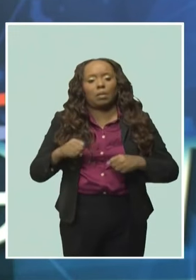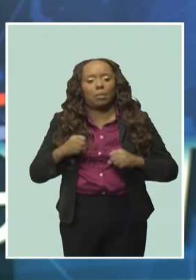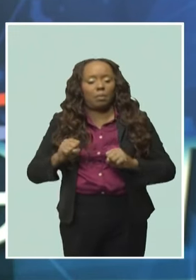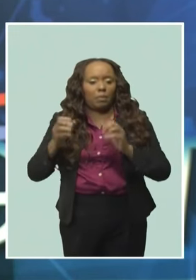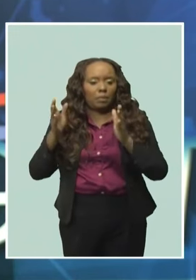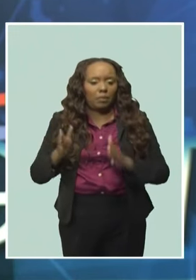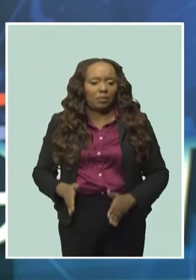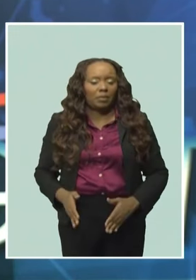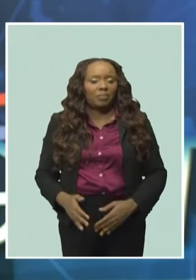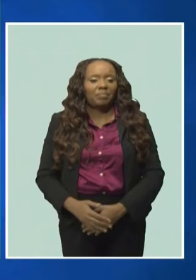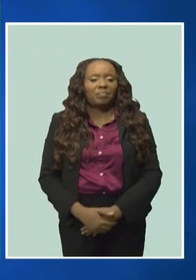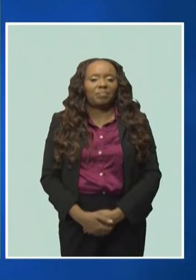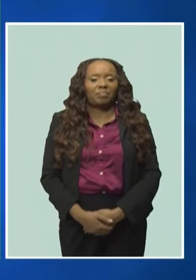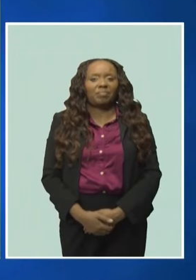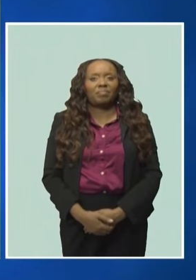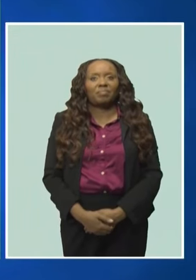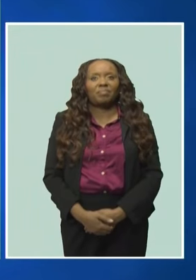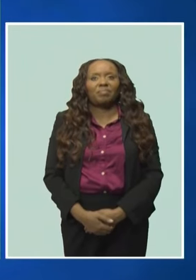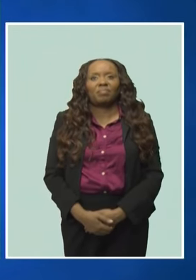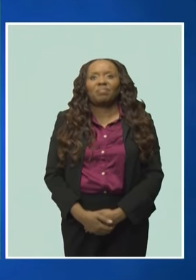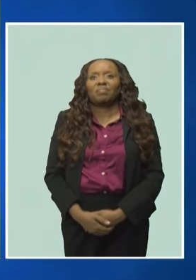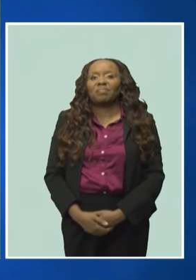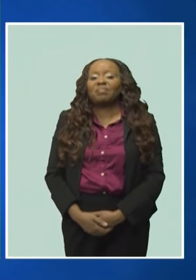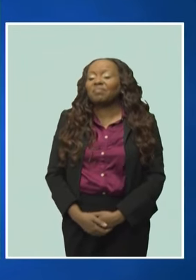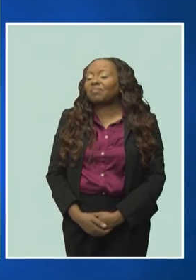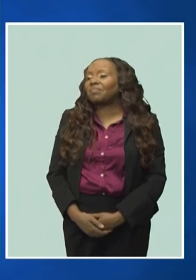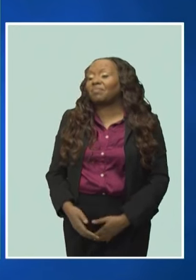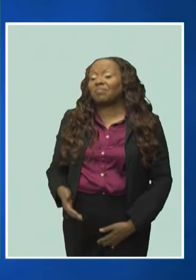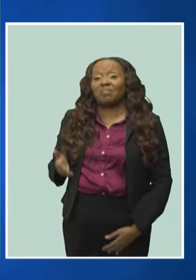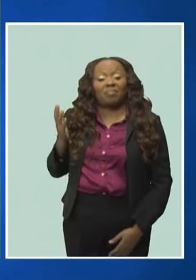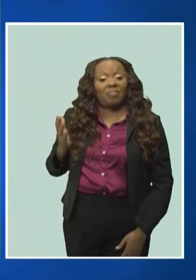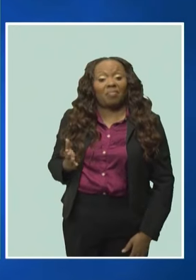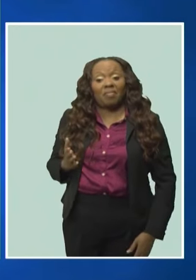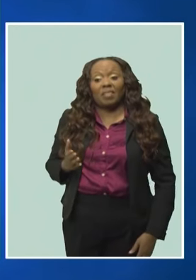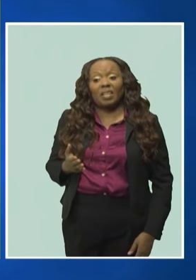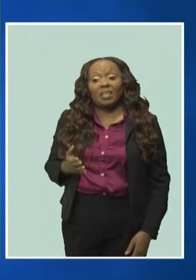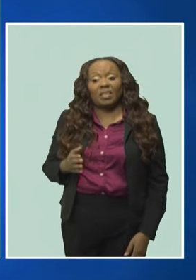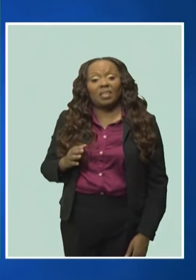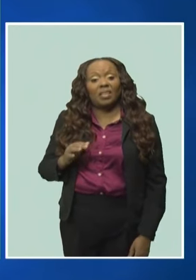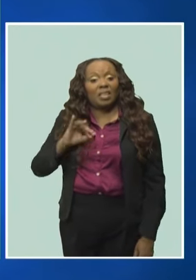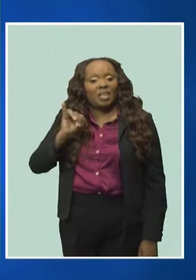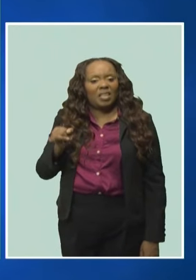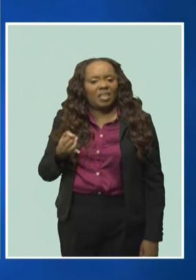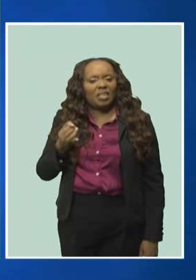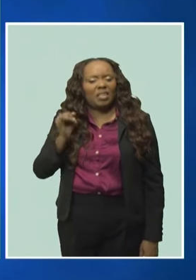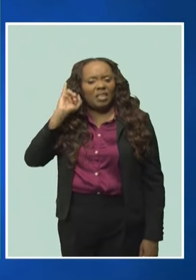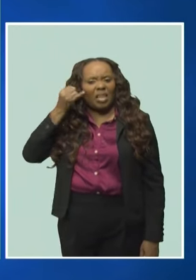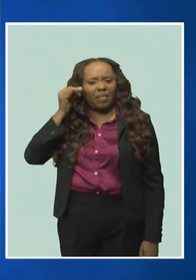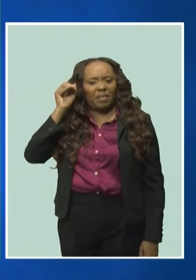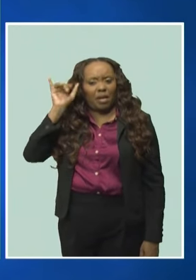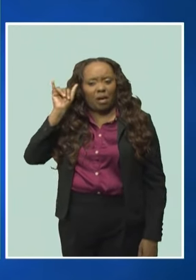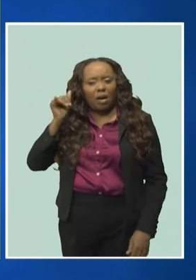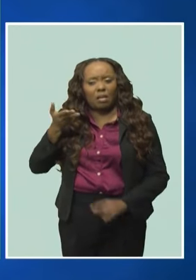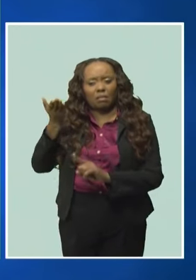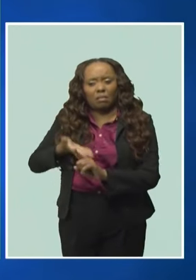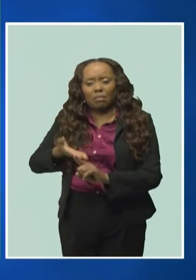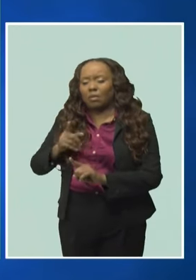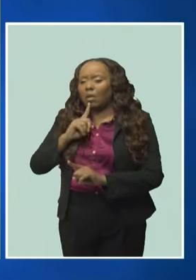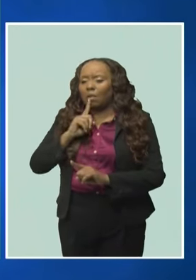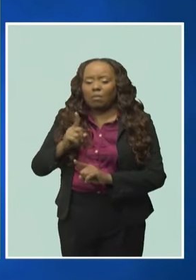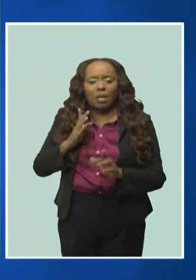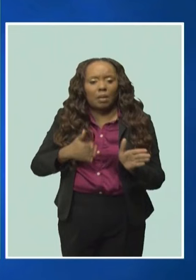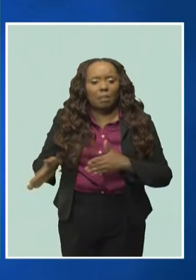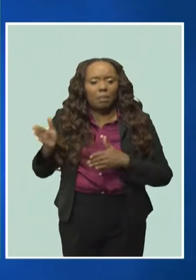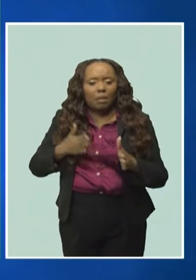enthusiast. Being a passionate sports fan, he was instrumental in organizing basketball, football and cricket